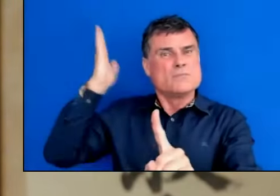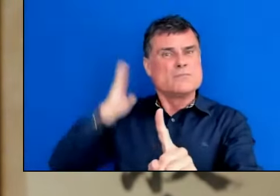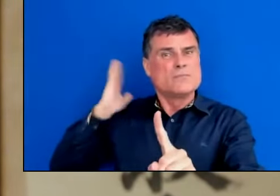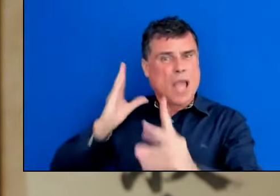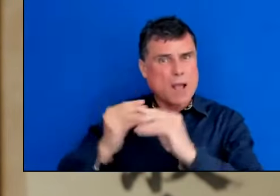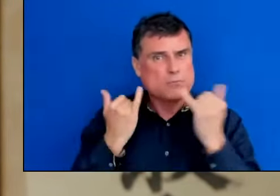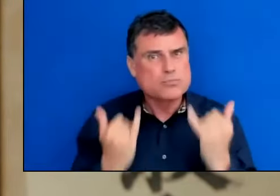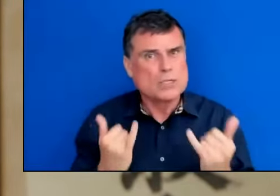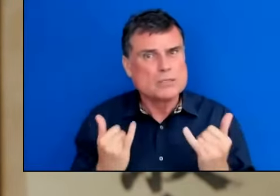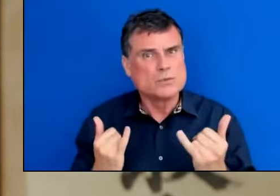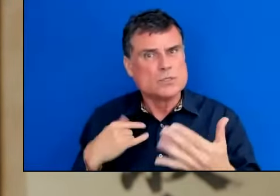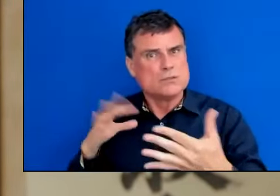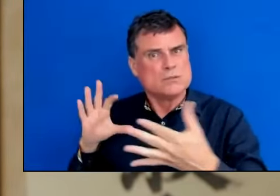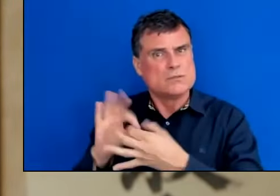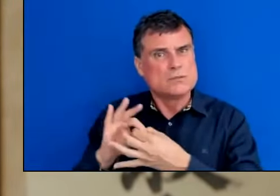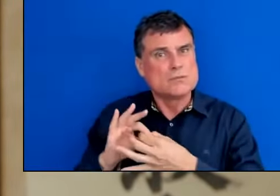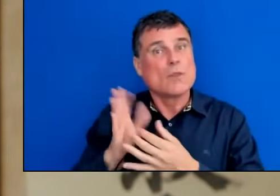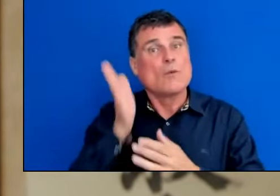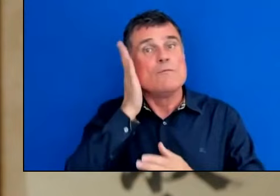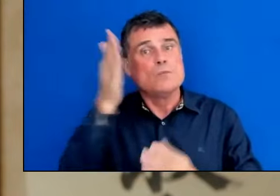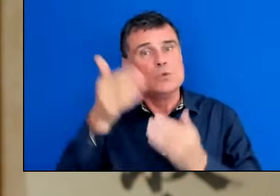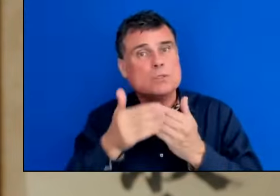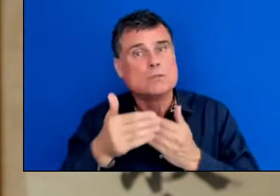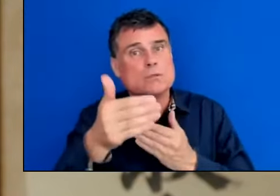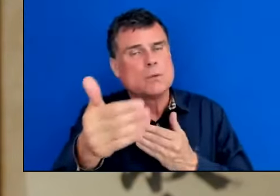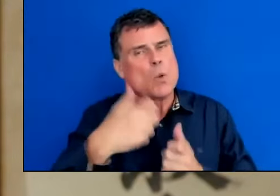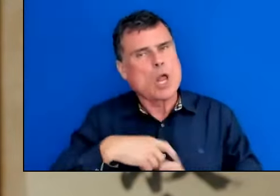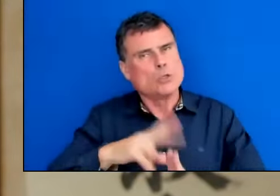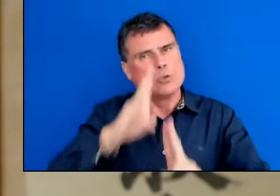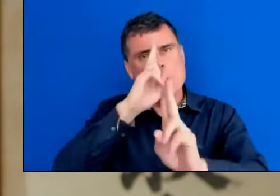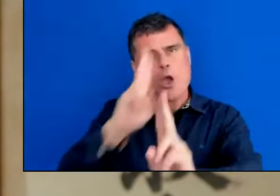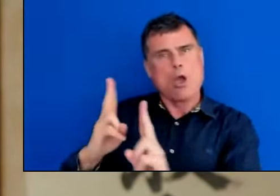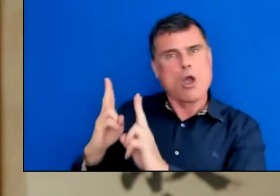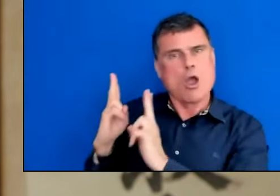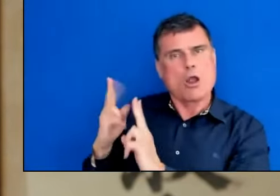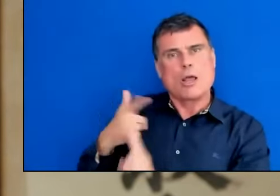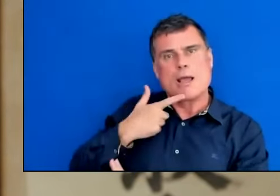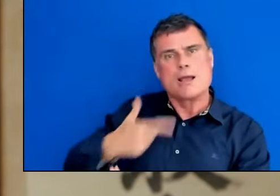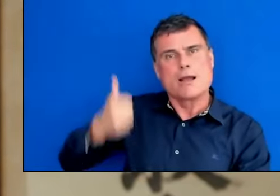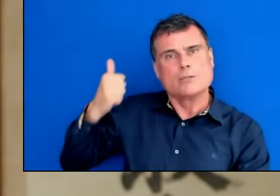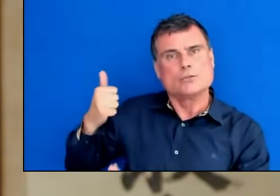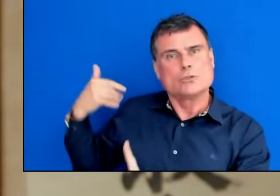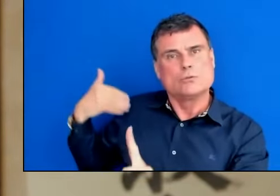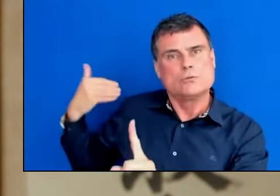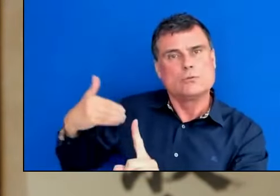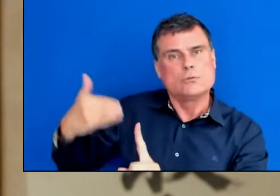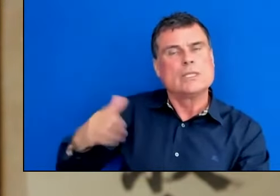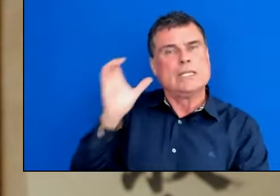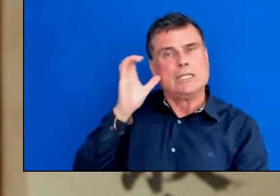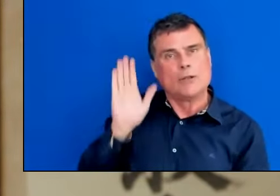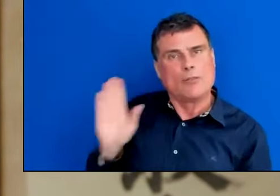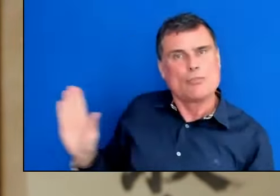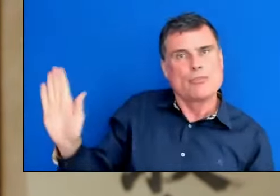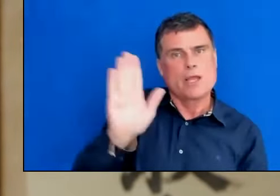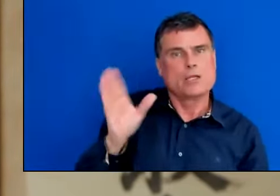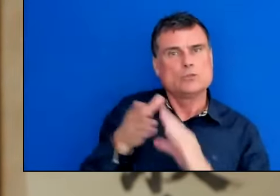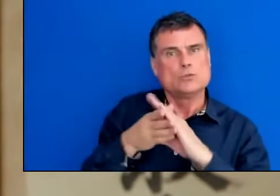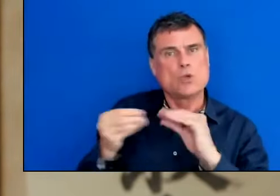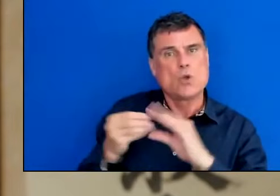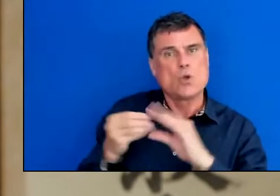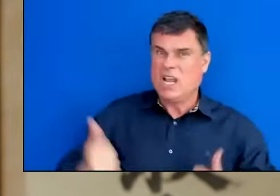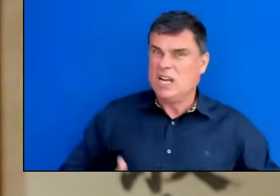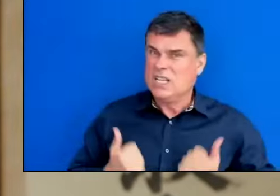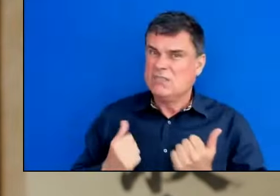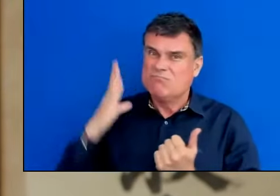present. But it's also tied to our future. We need to honor our elders. We need to hear the stories from